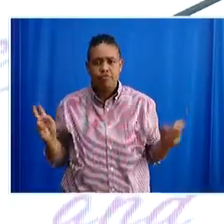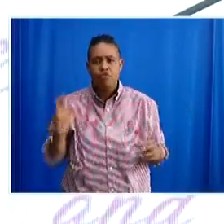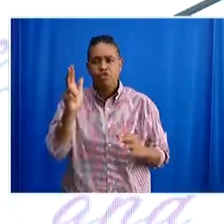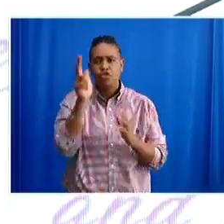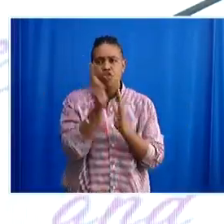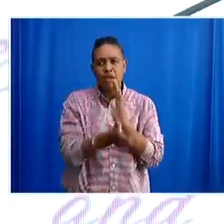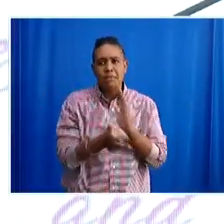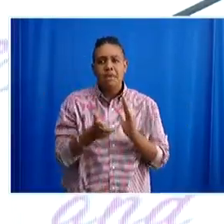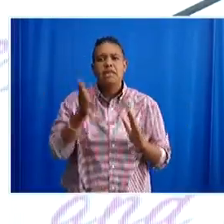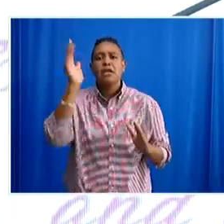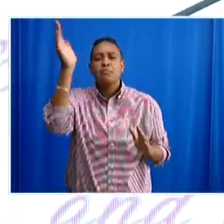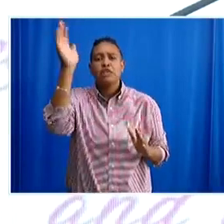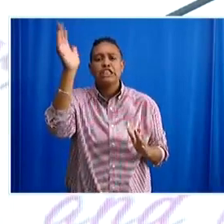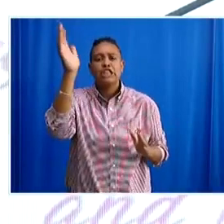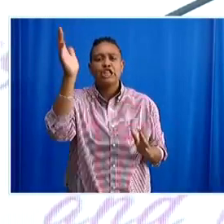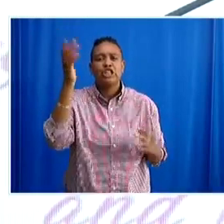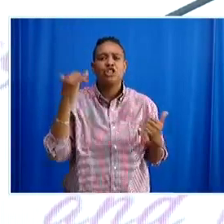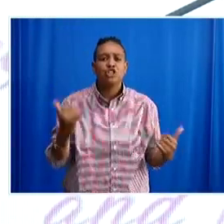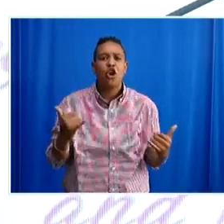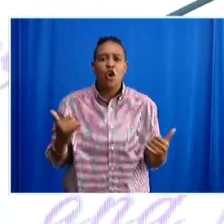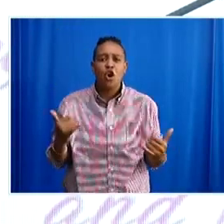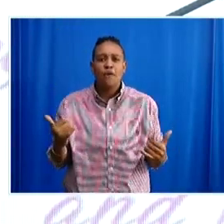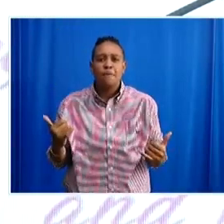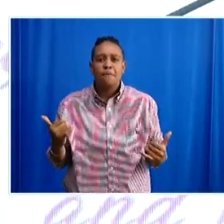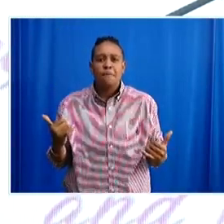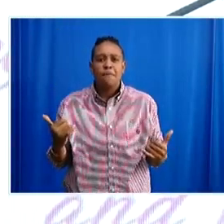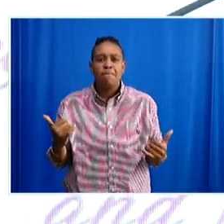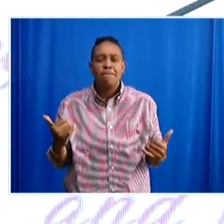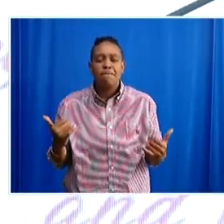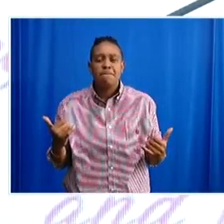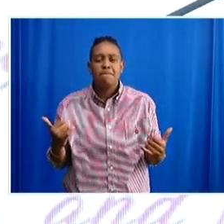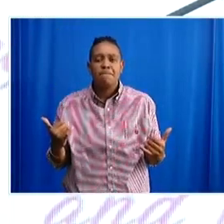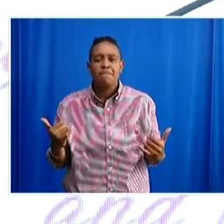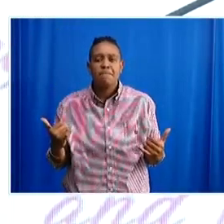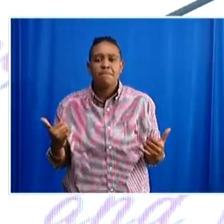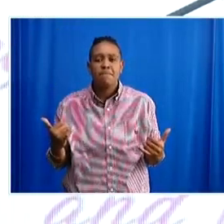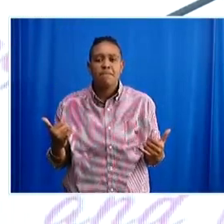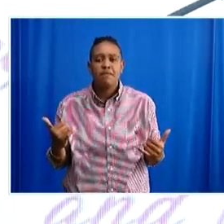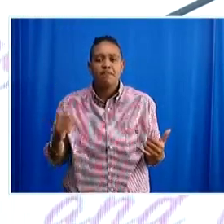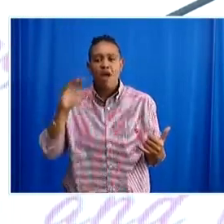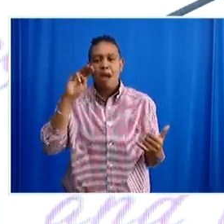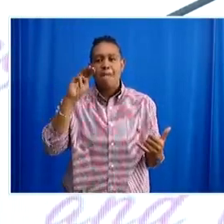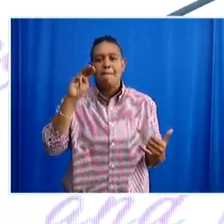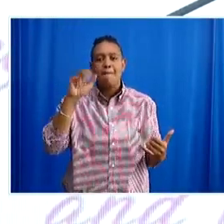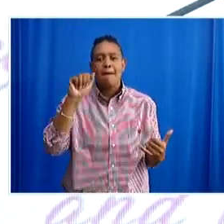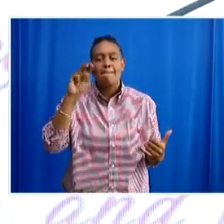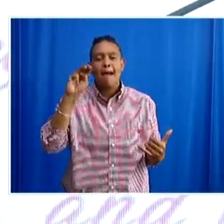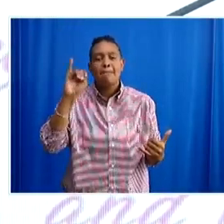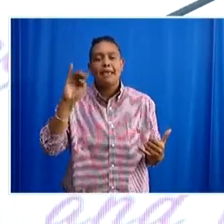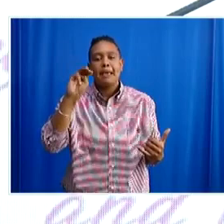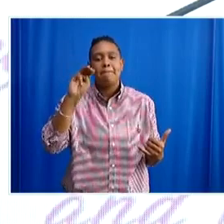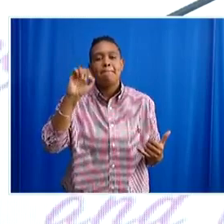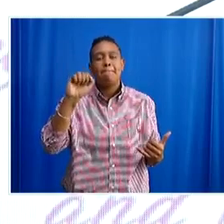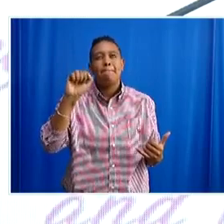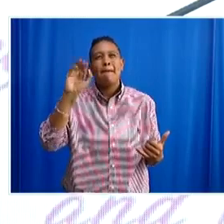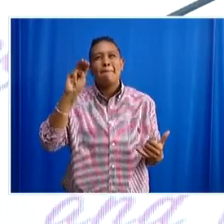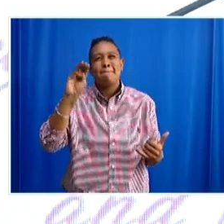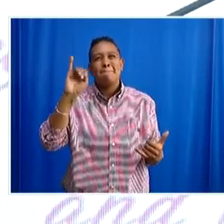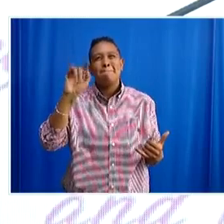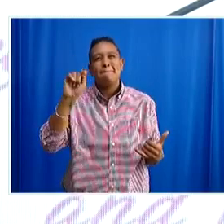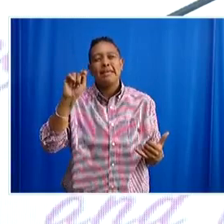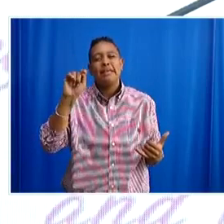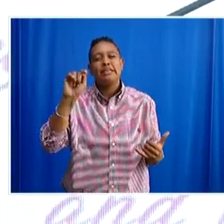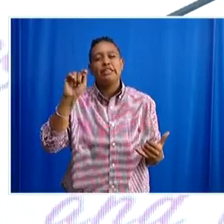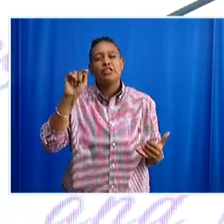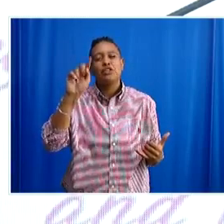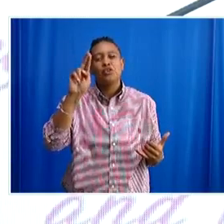3-minute or so presentation from Mami Mitsutori, Head of the UN